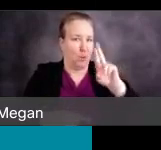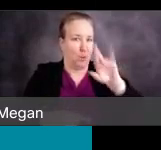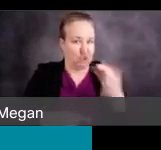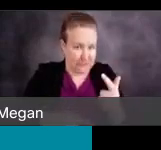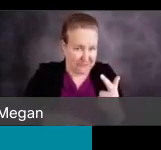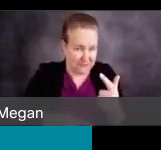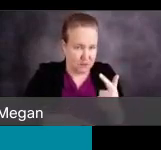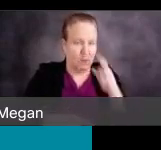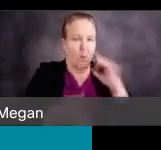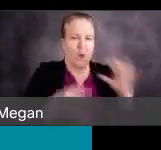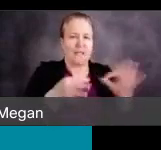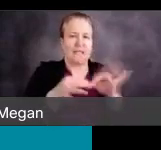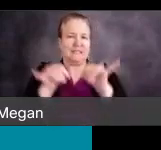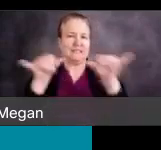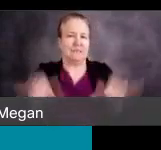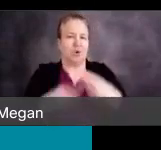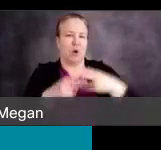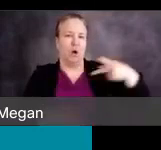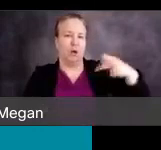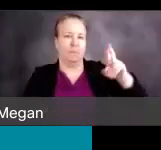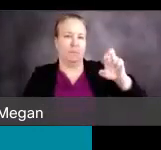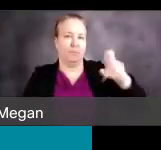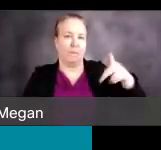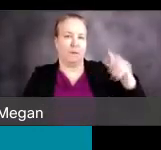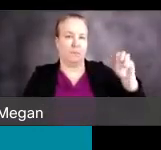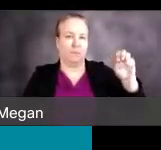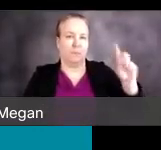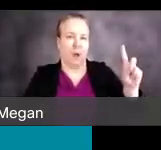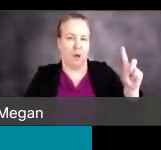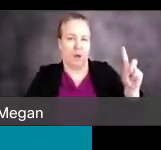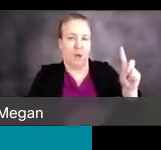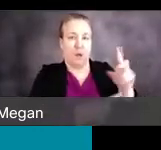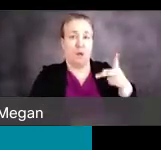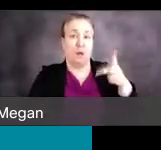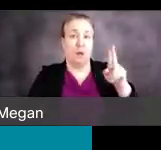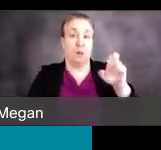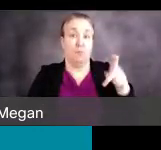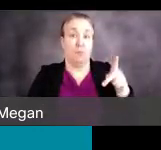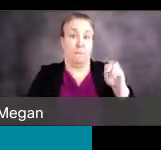system called PrepMod. It is through PrepMod that you will